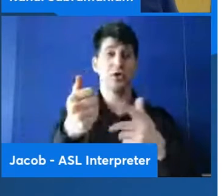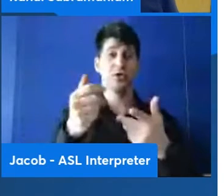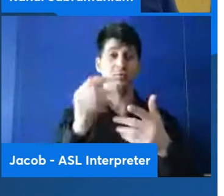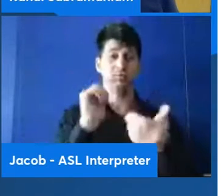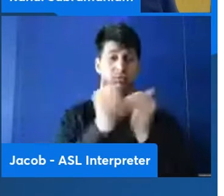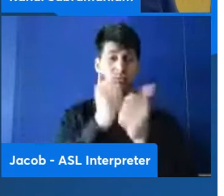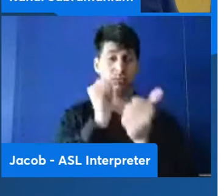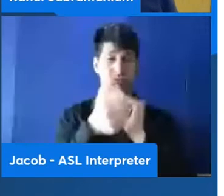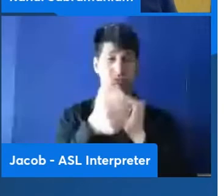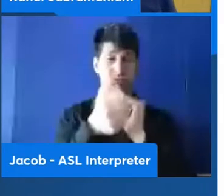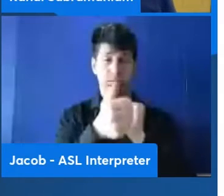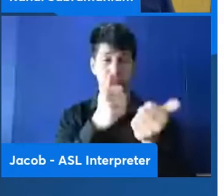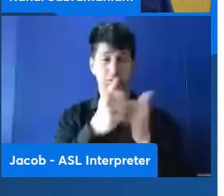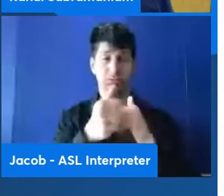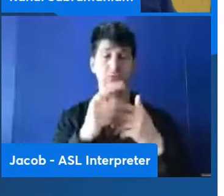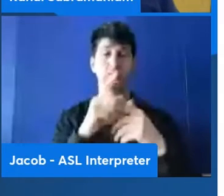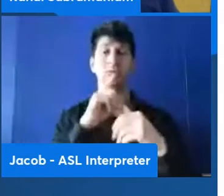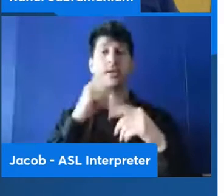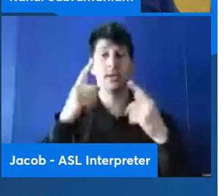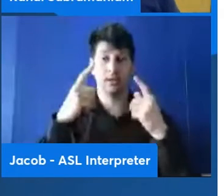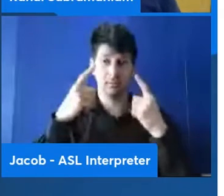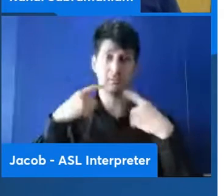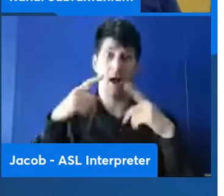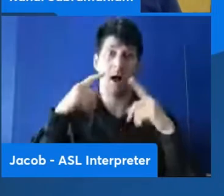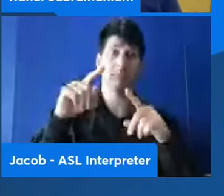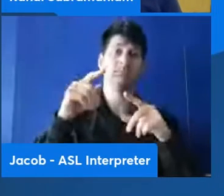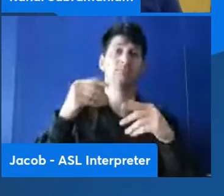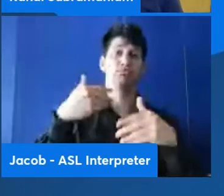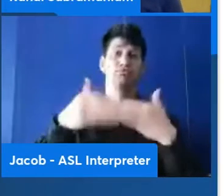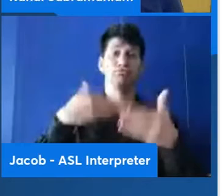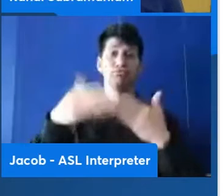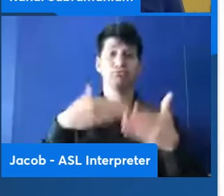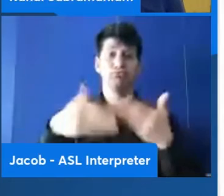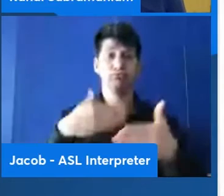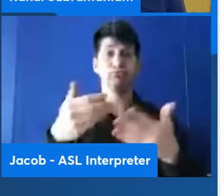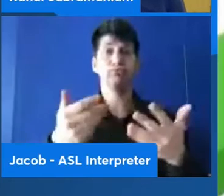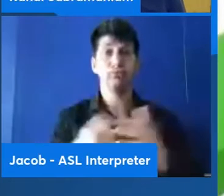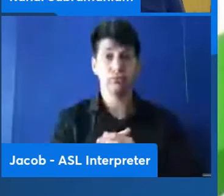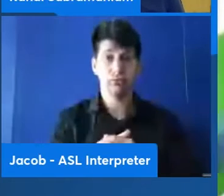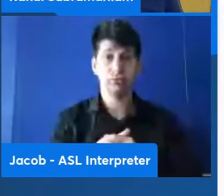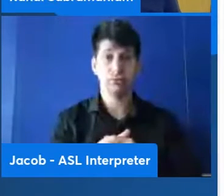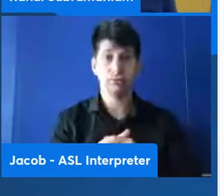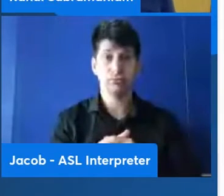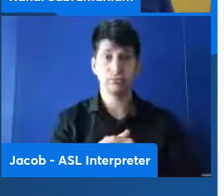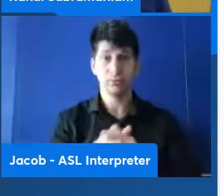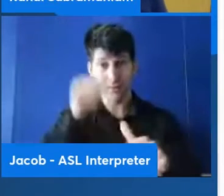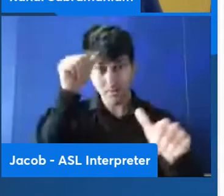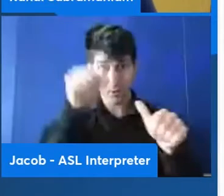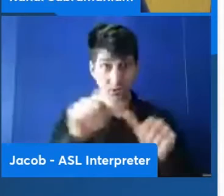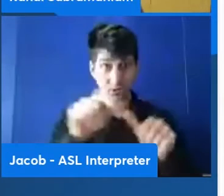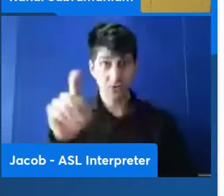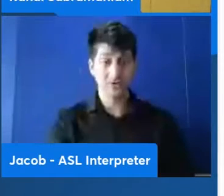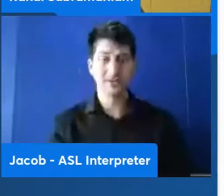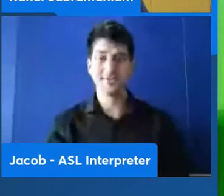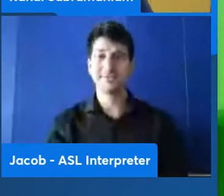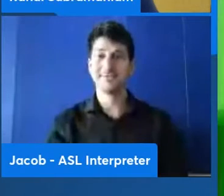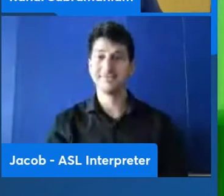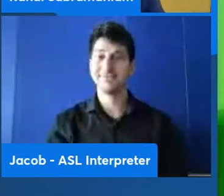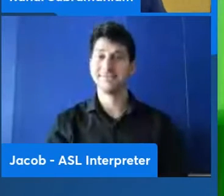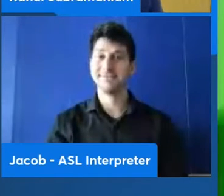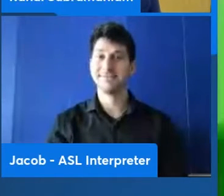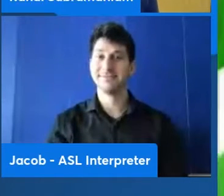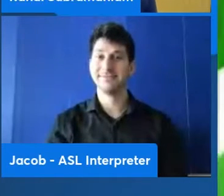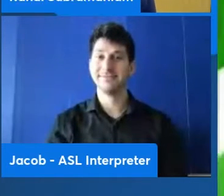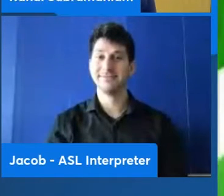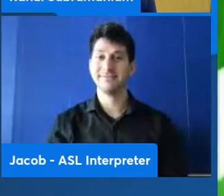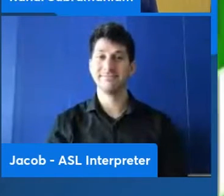had a really, really successful run. I mean, I couldn't like these guys. Remember these guys?